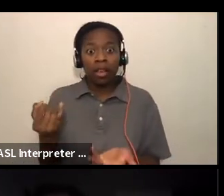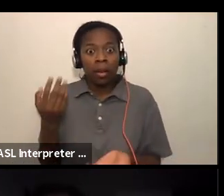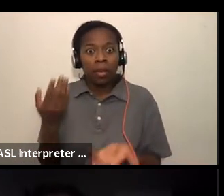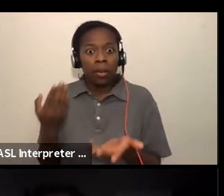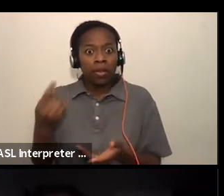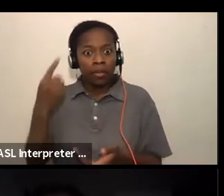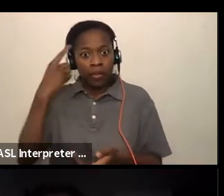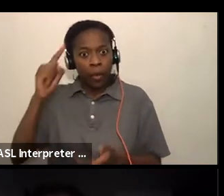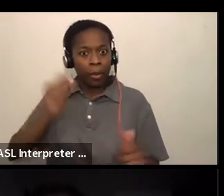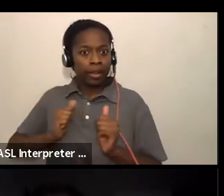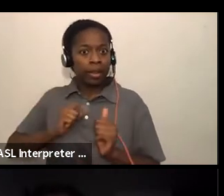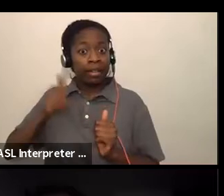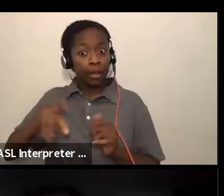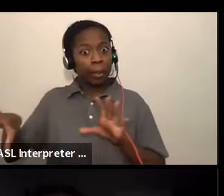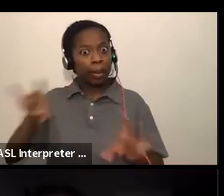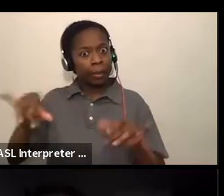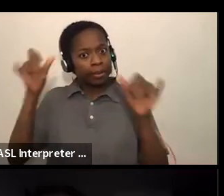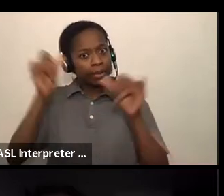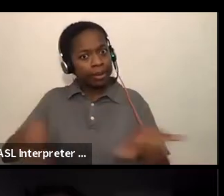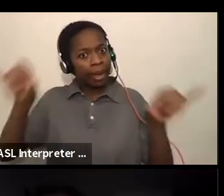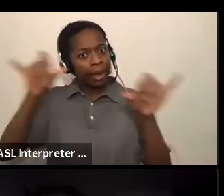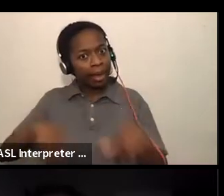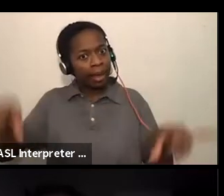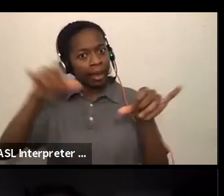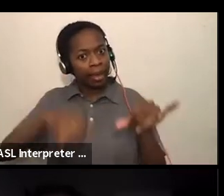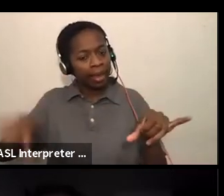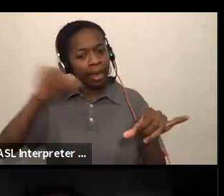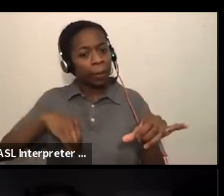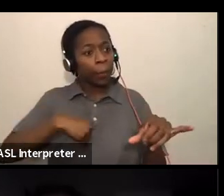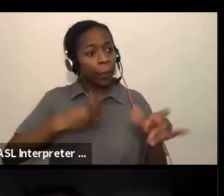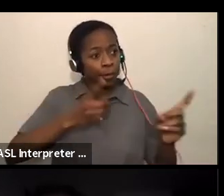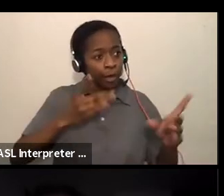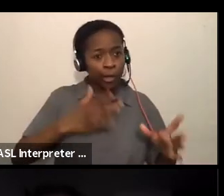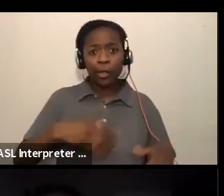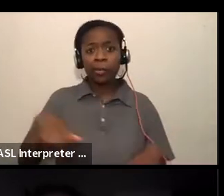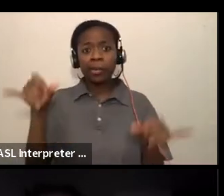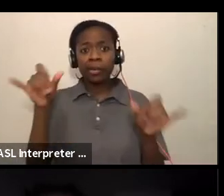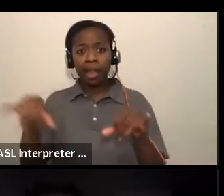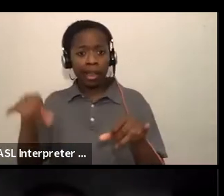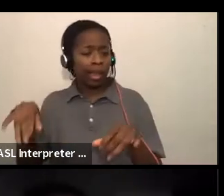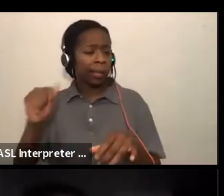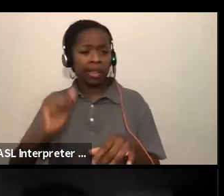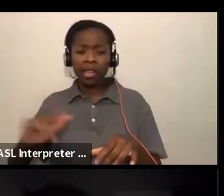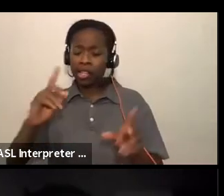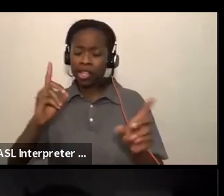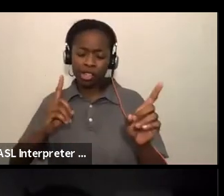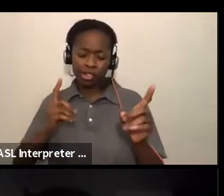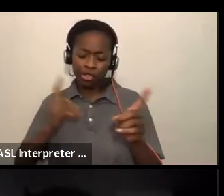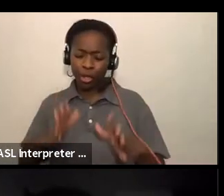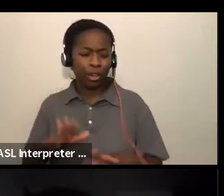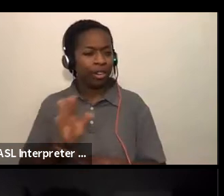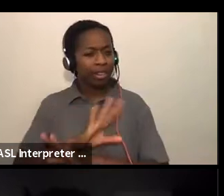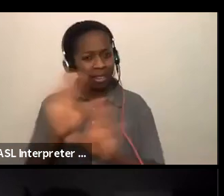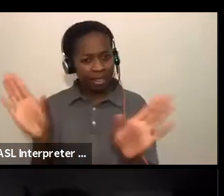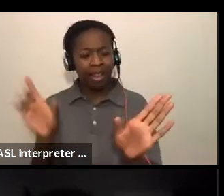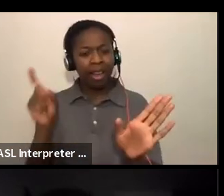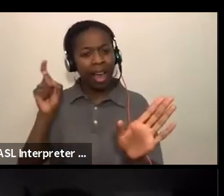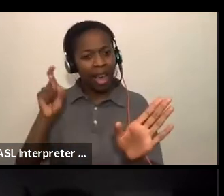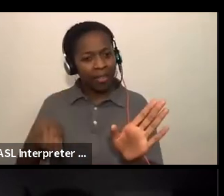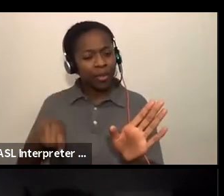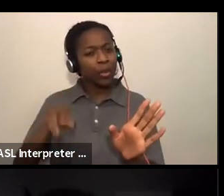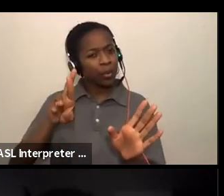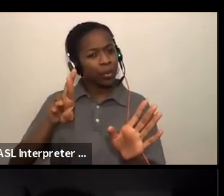don't have to pick the same Asian director, or like the same time you do, I want to do Lyric. It's like how we have to redefine